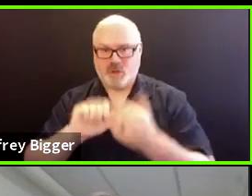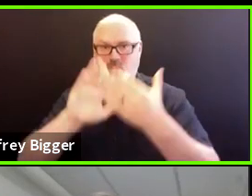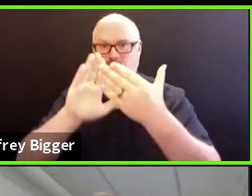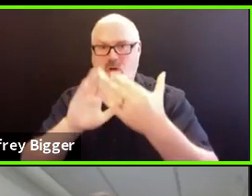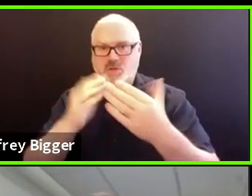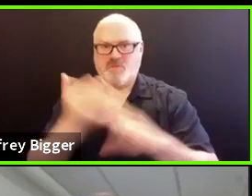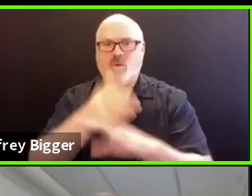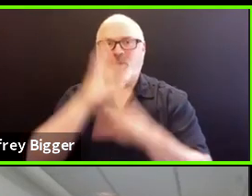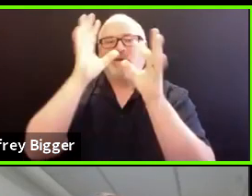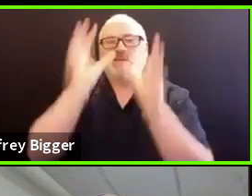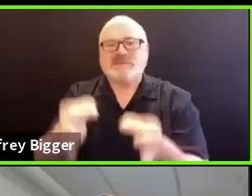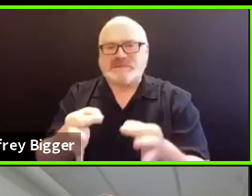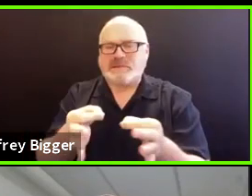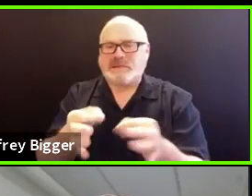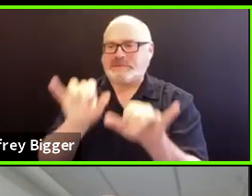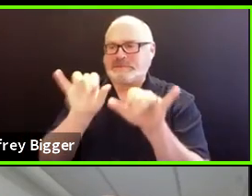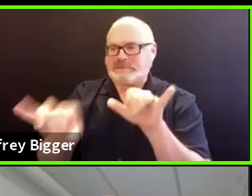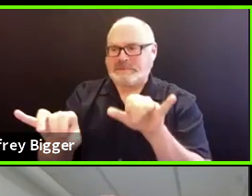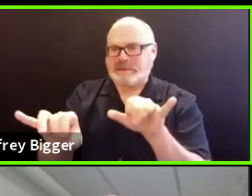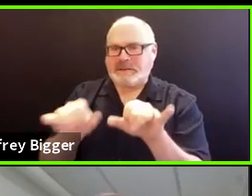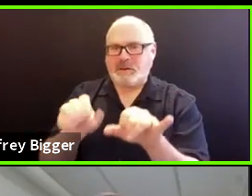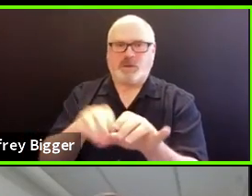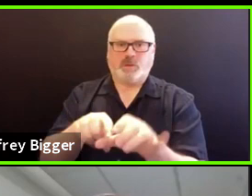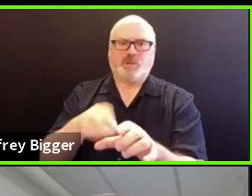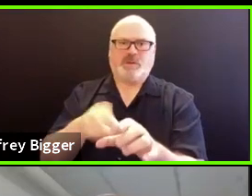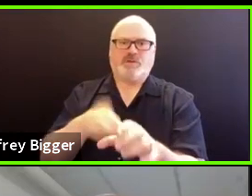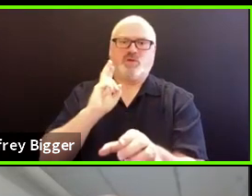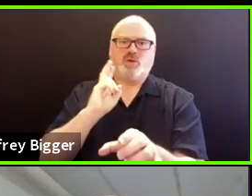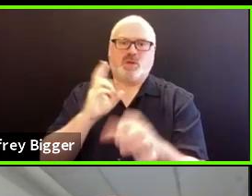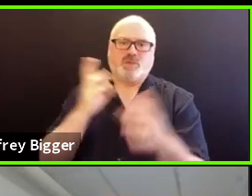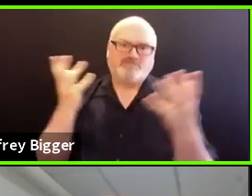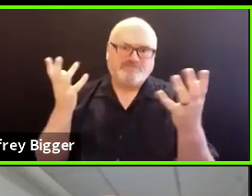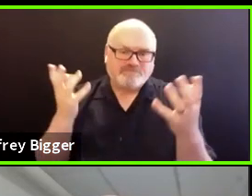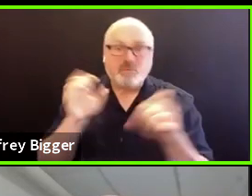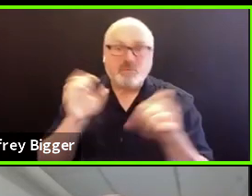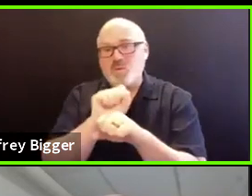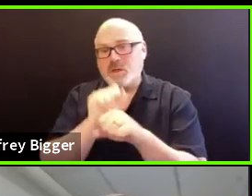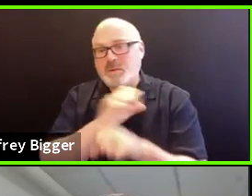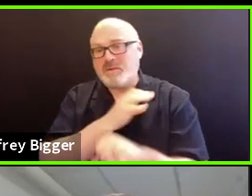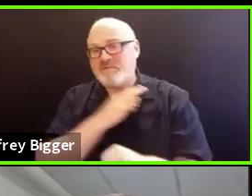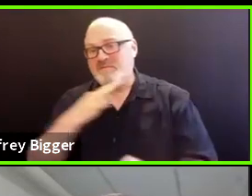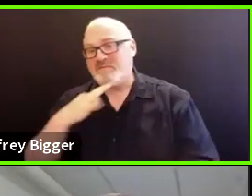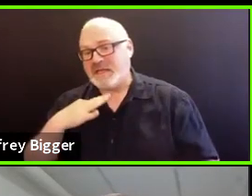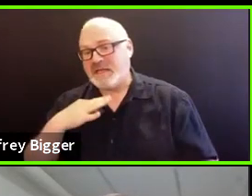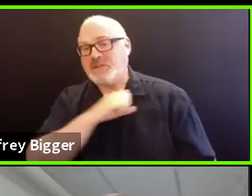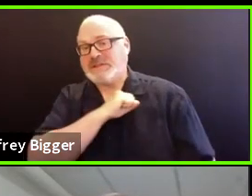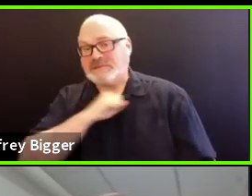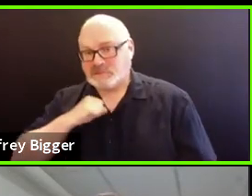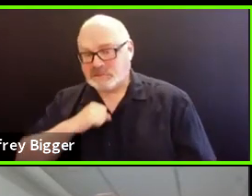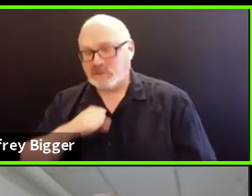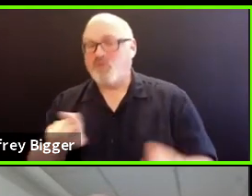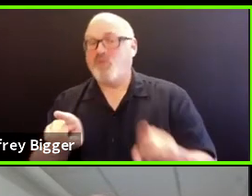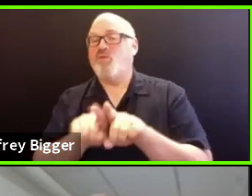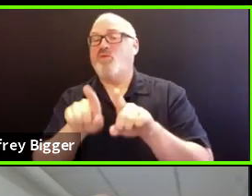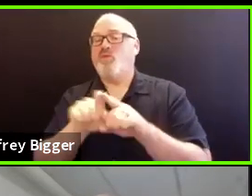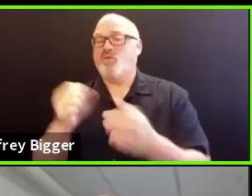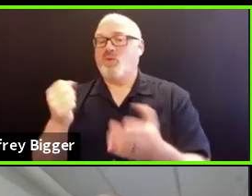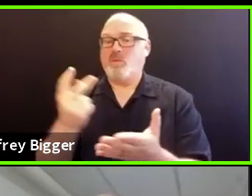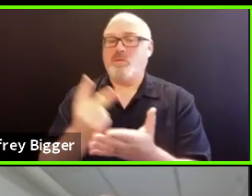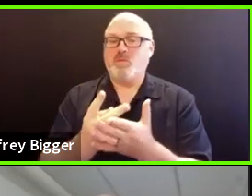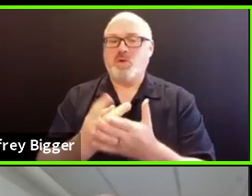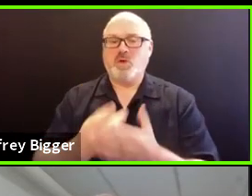choice whether they would withdraw or not. Working with the Faculty Senate, we also approved a